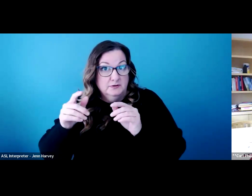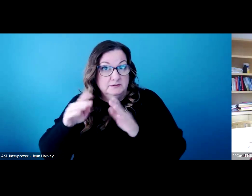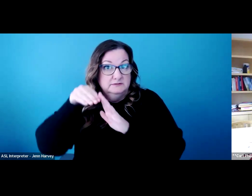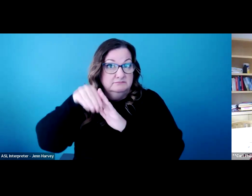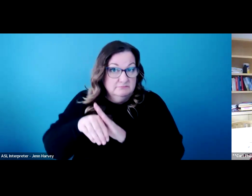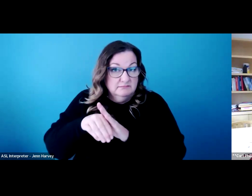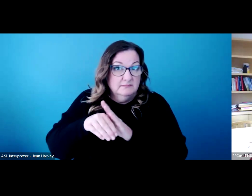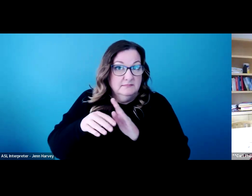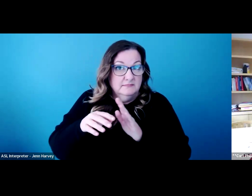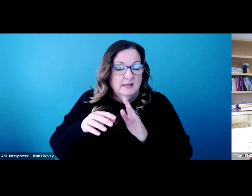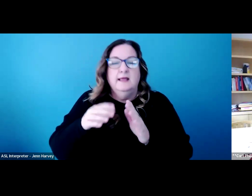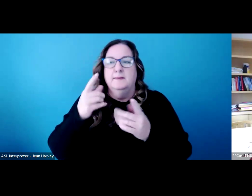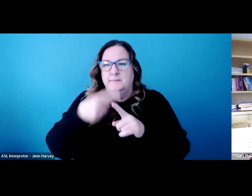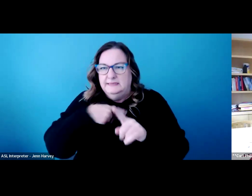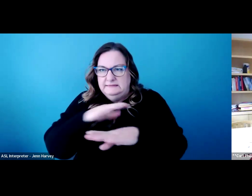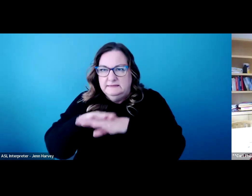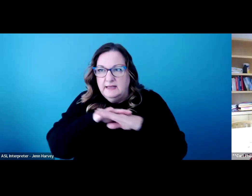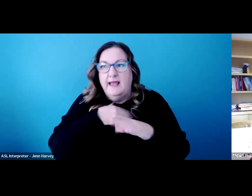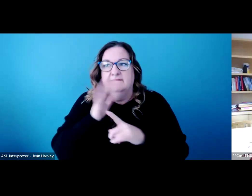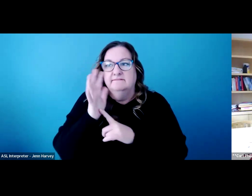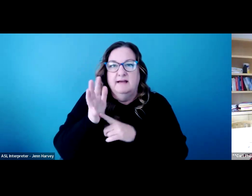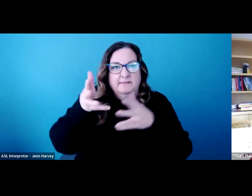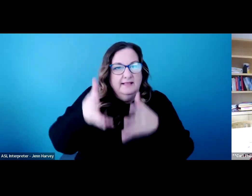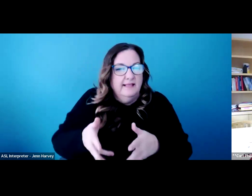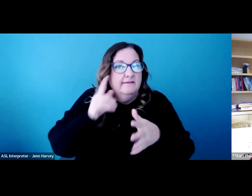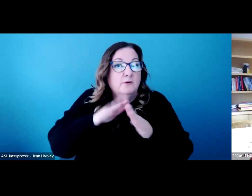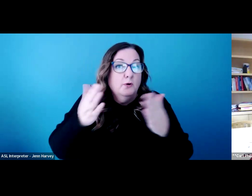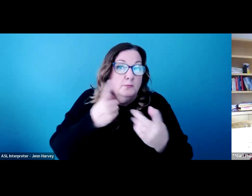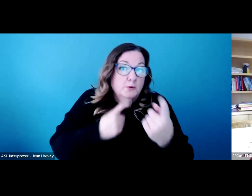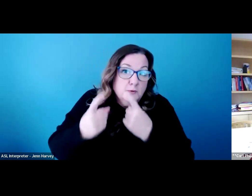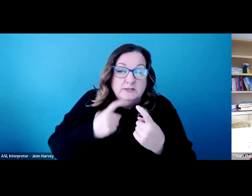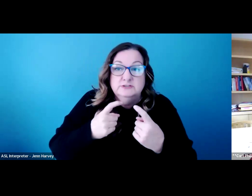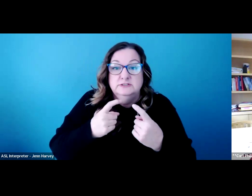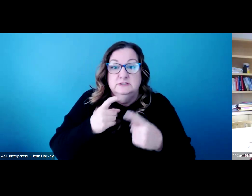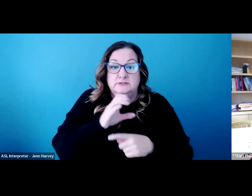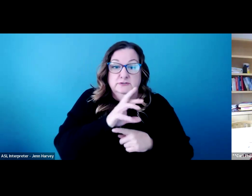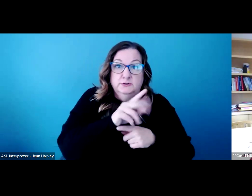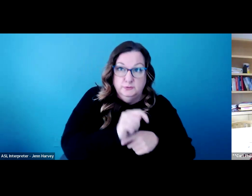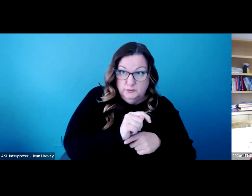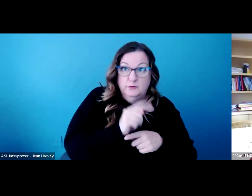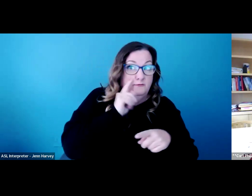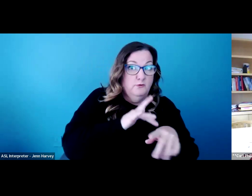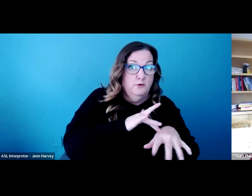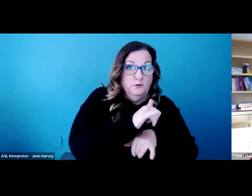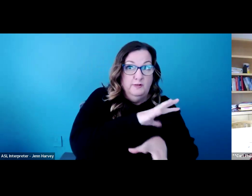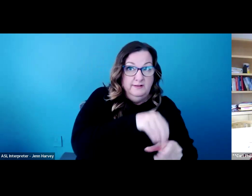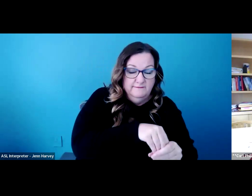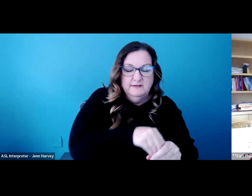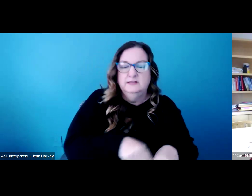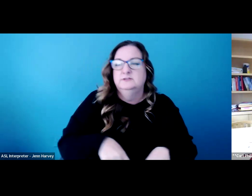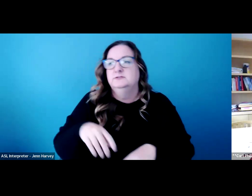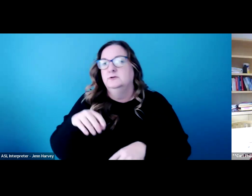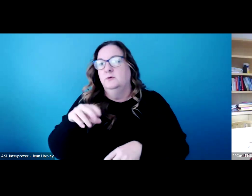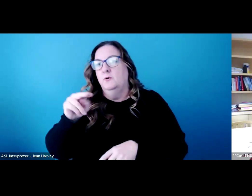have about 5 more minutes to just open up the floor for questions, whether it be for Kurt on early intervention or to Nate and Andrew on